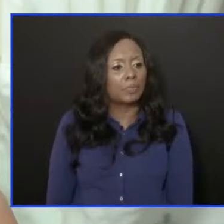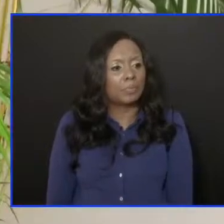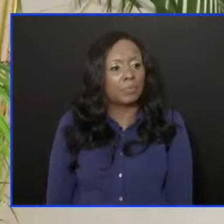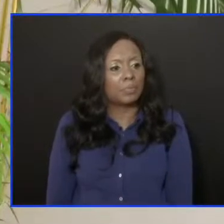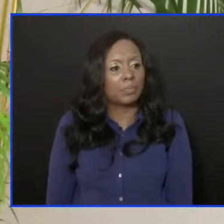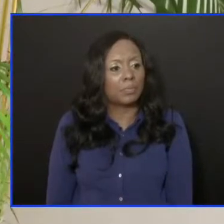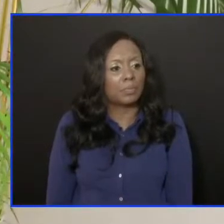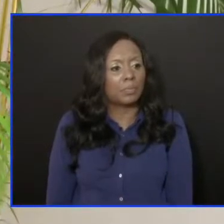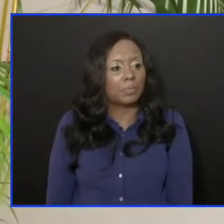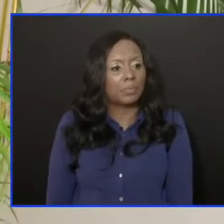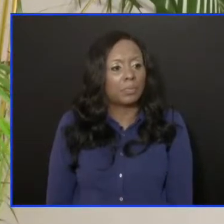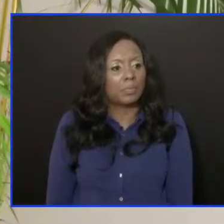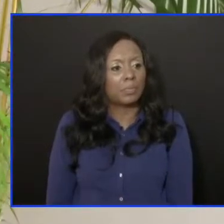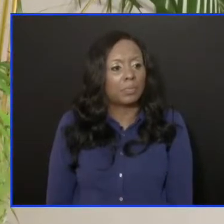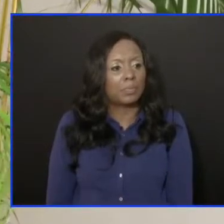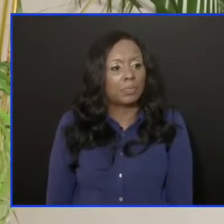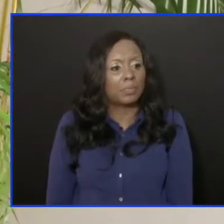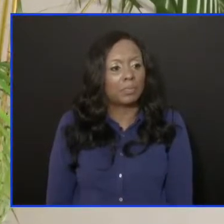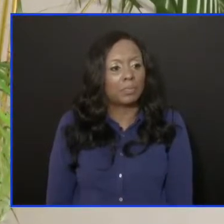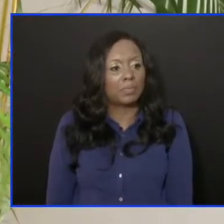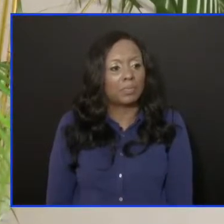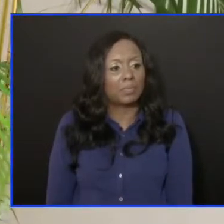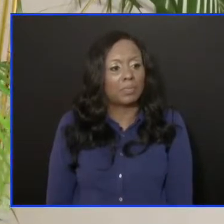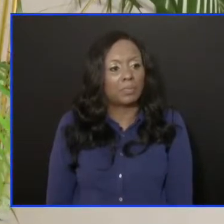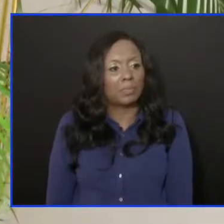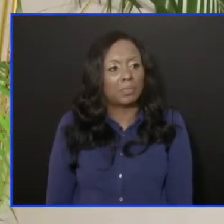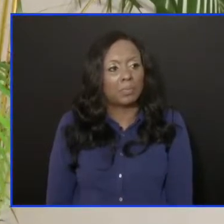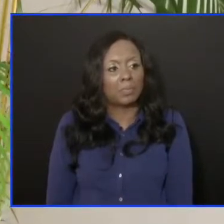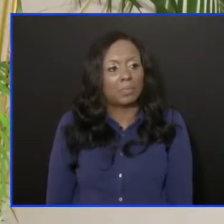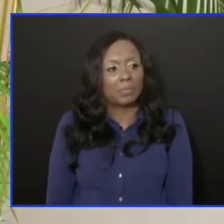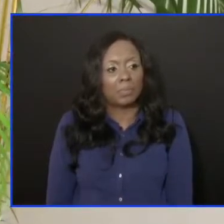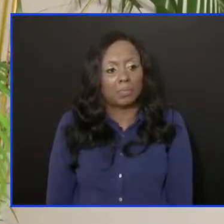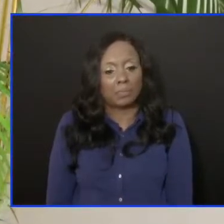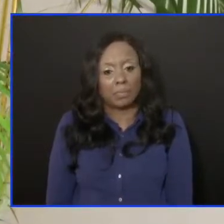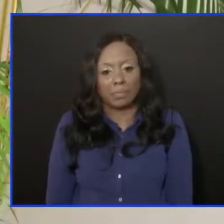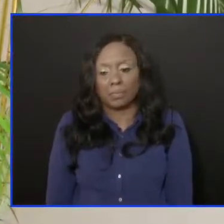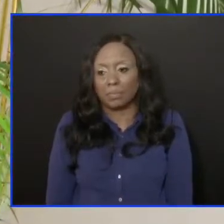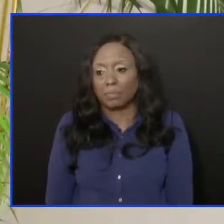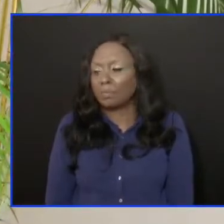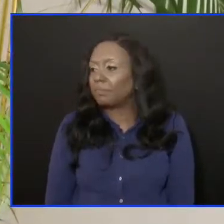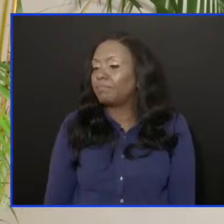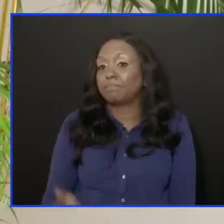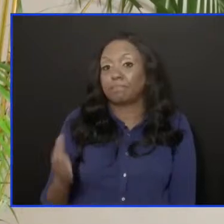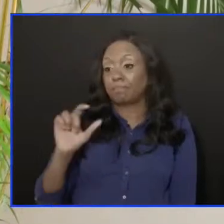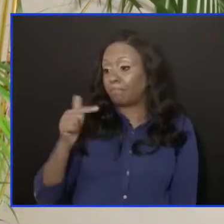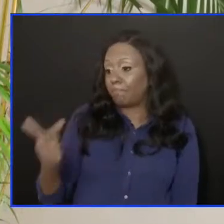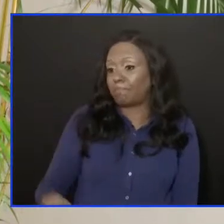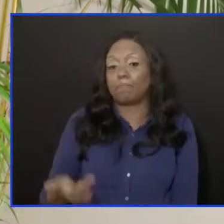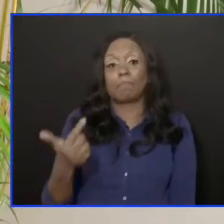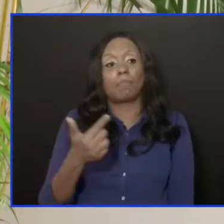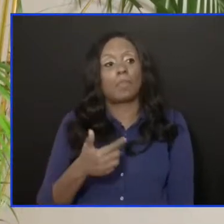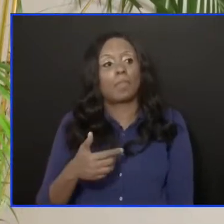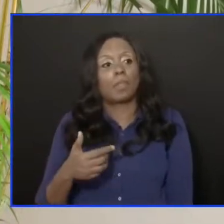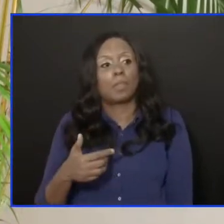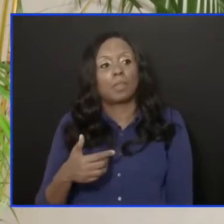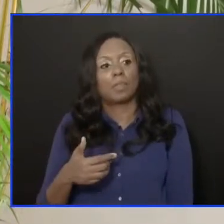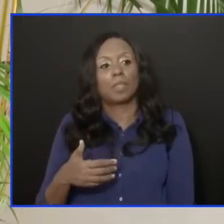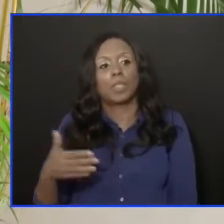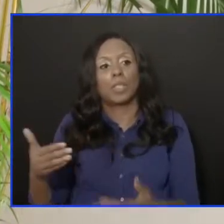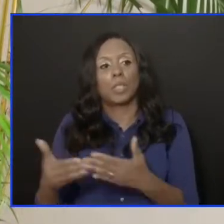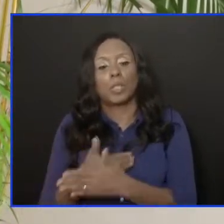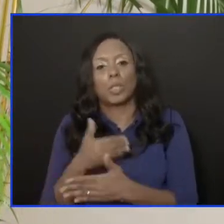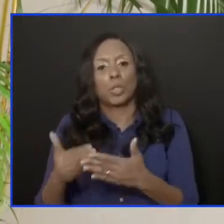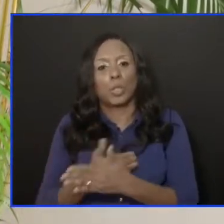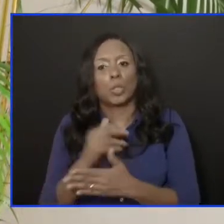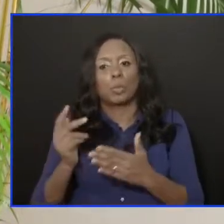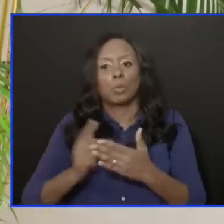So thank you. As with any new program, there were a few teething problems. As many Barbadians know, we